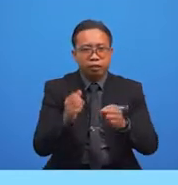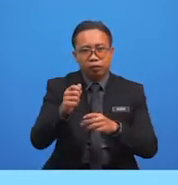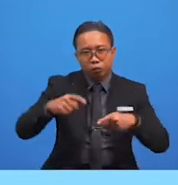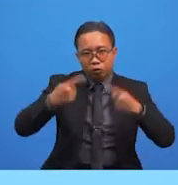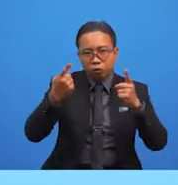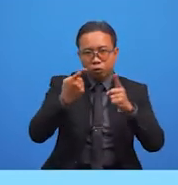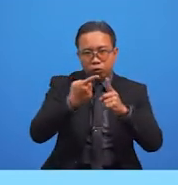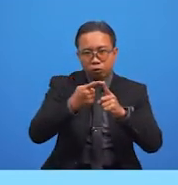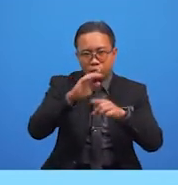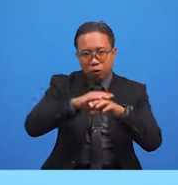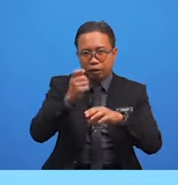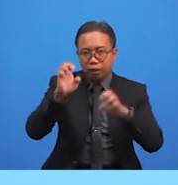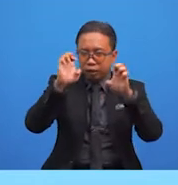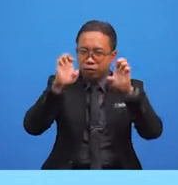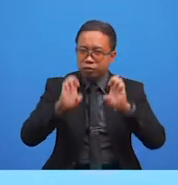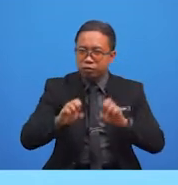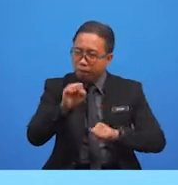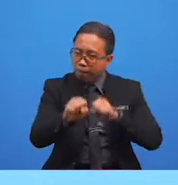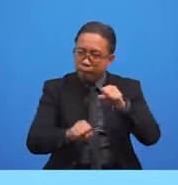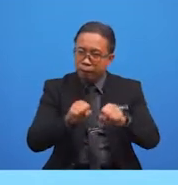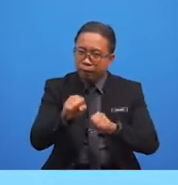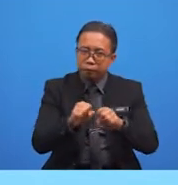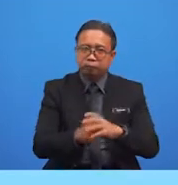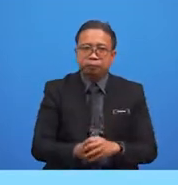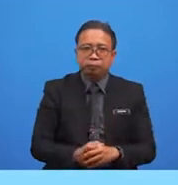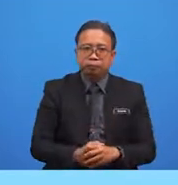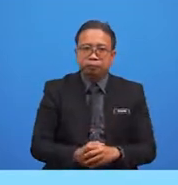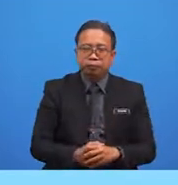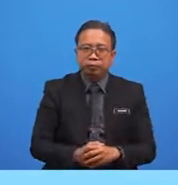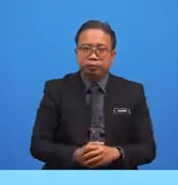If you go on the exercise bike,